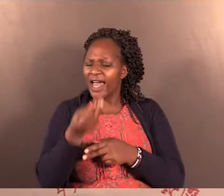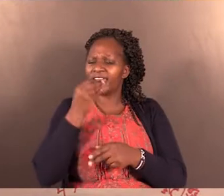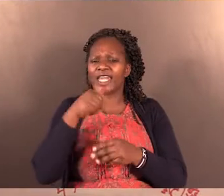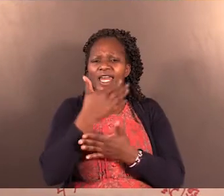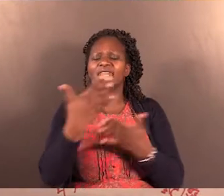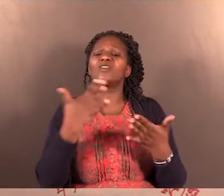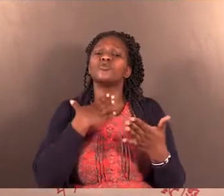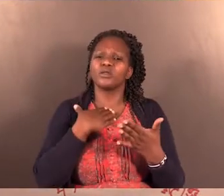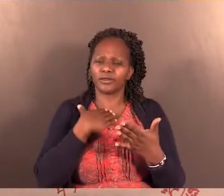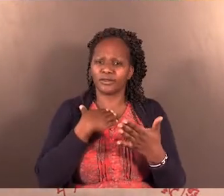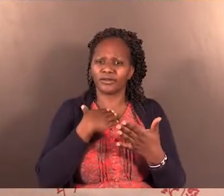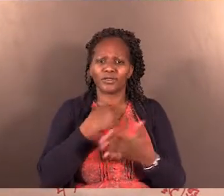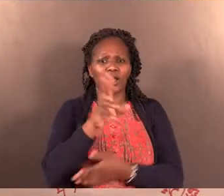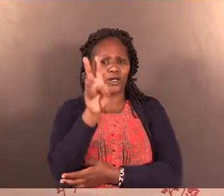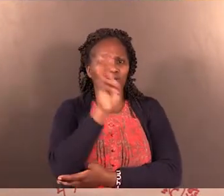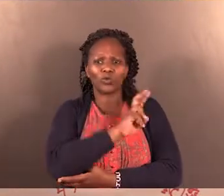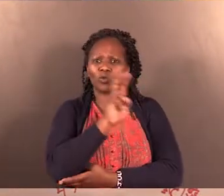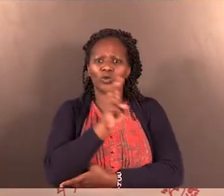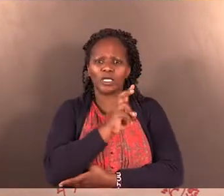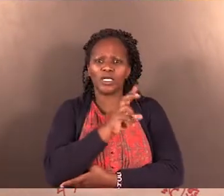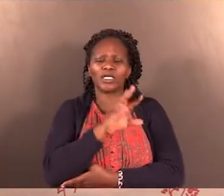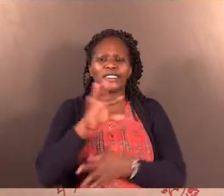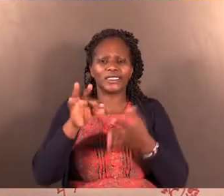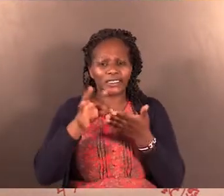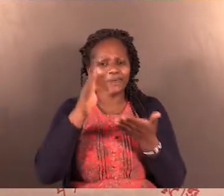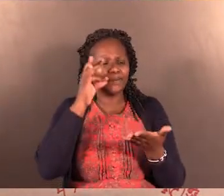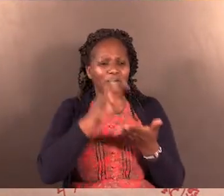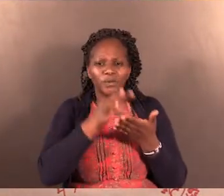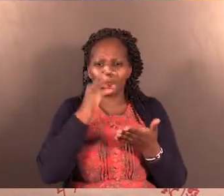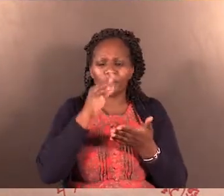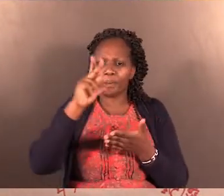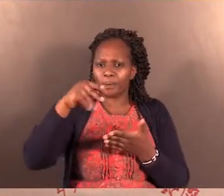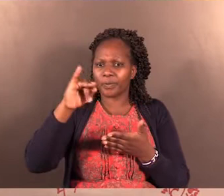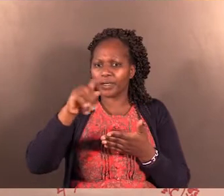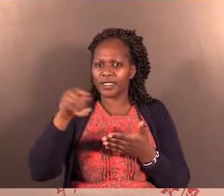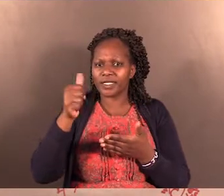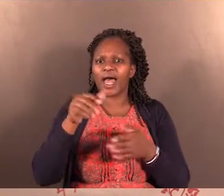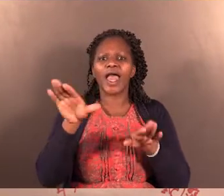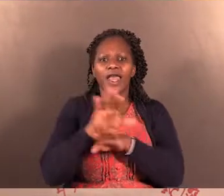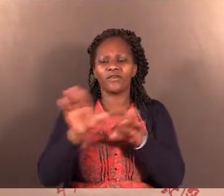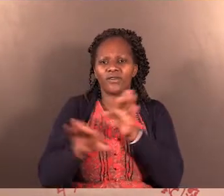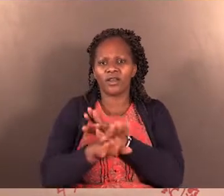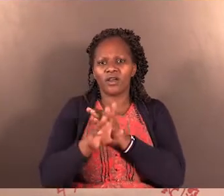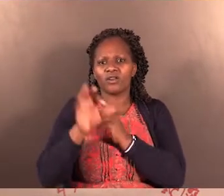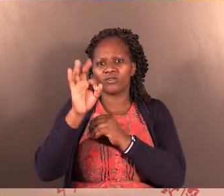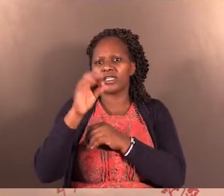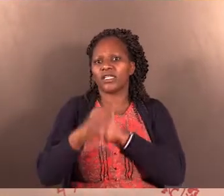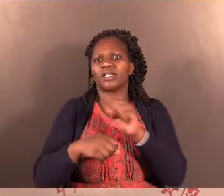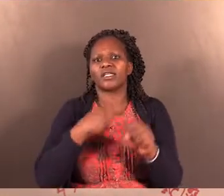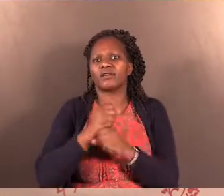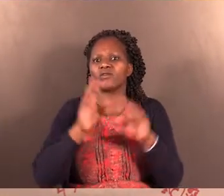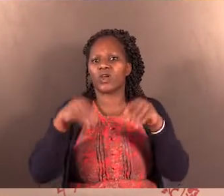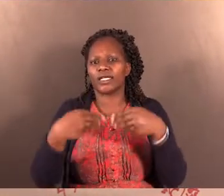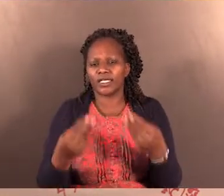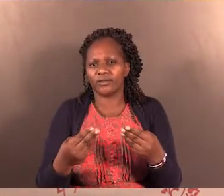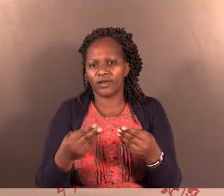eat anything you want. If you want chips, you want pizza, if you want what, every day for 3 years, you